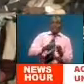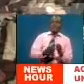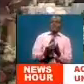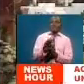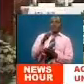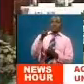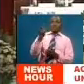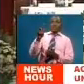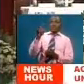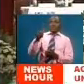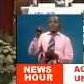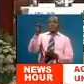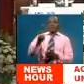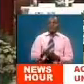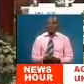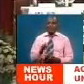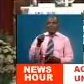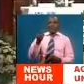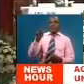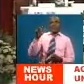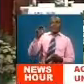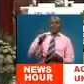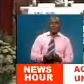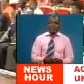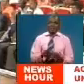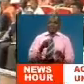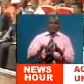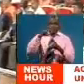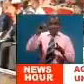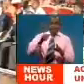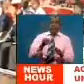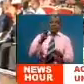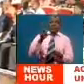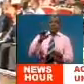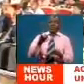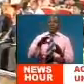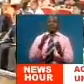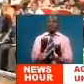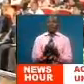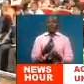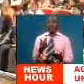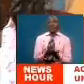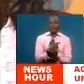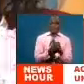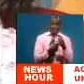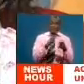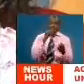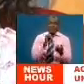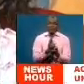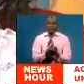by 21.6% in 2013. The chairman of Uniliver Ghana, Mr. Ishmael Evans Yamson,